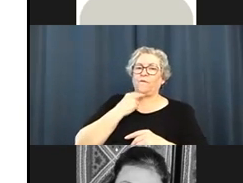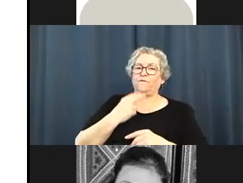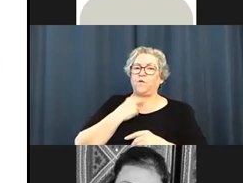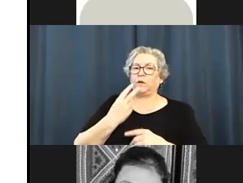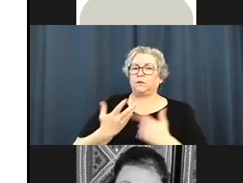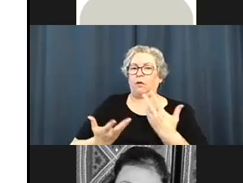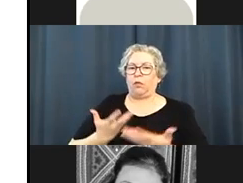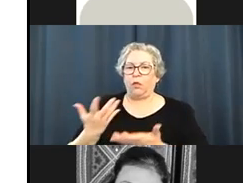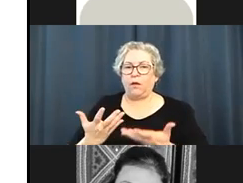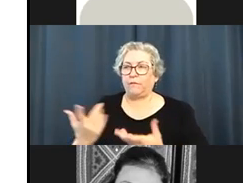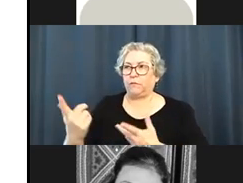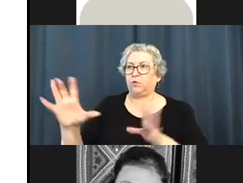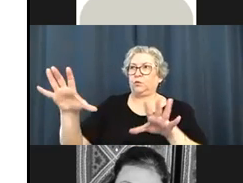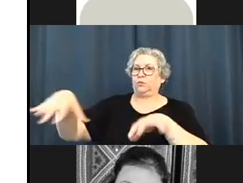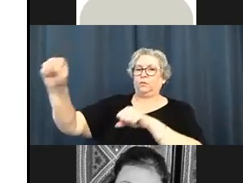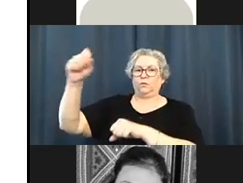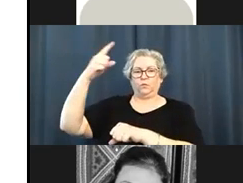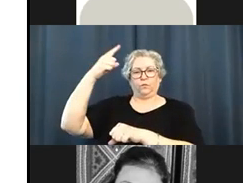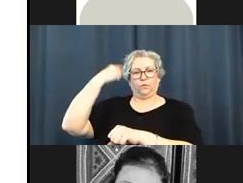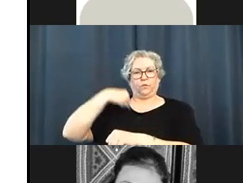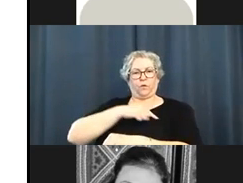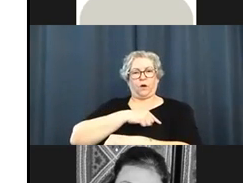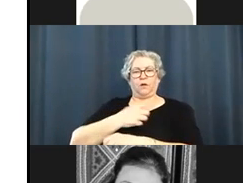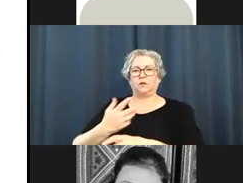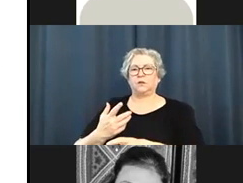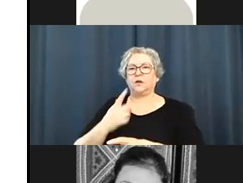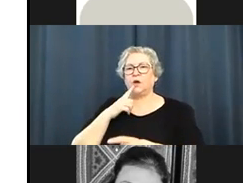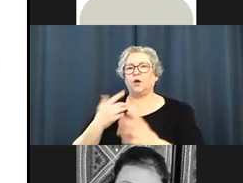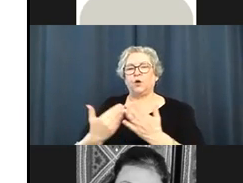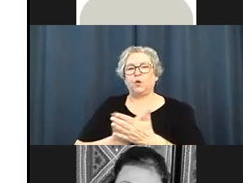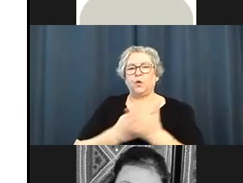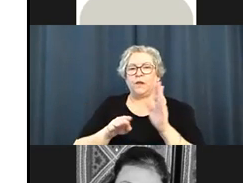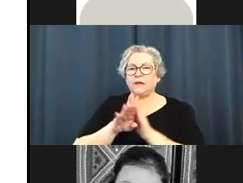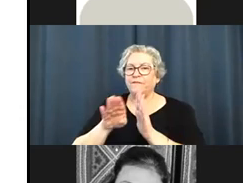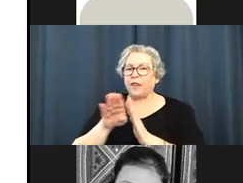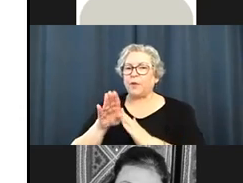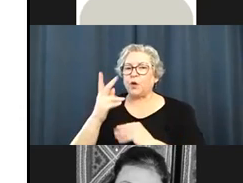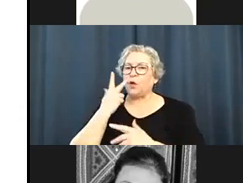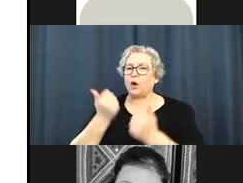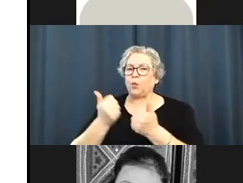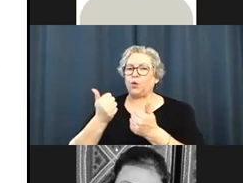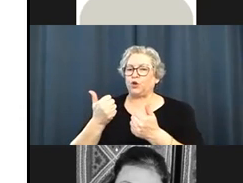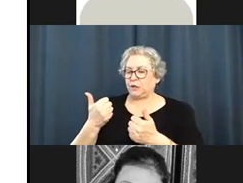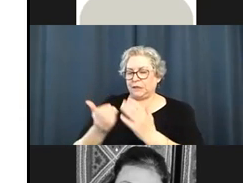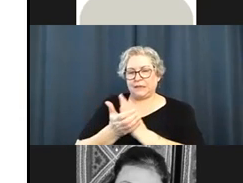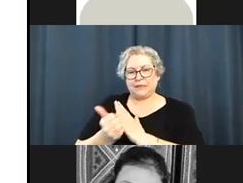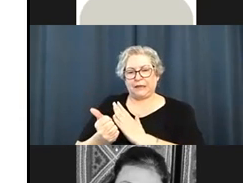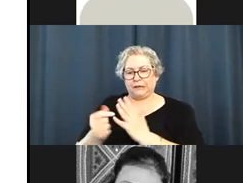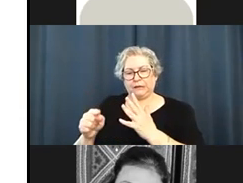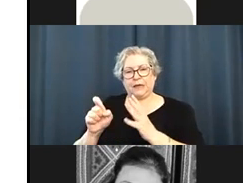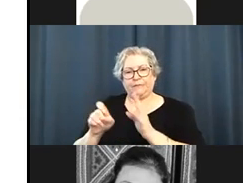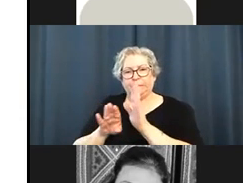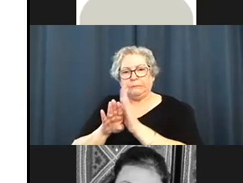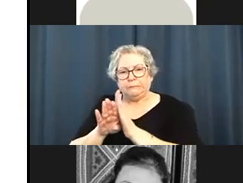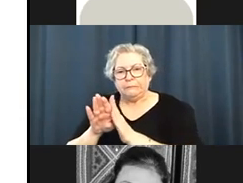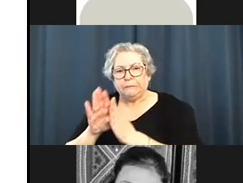being done to them. Youth development is really a phase where you look at what skills youth have to develop to become